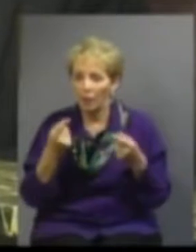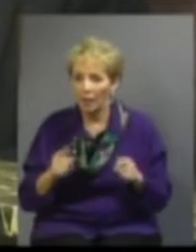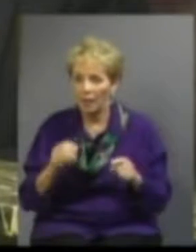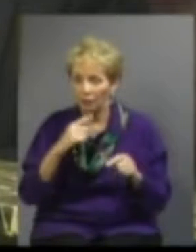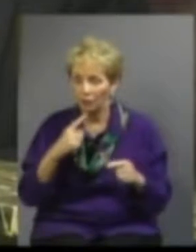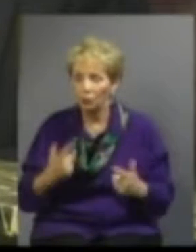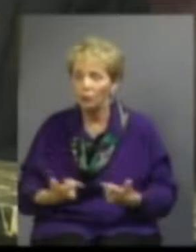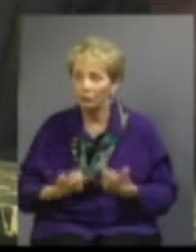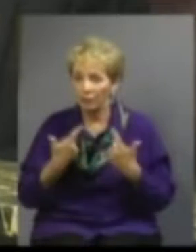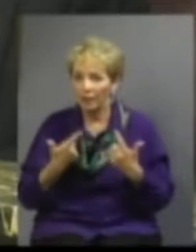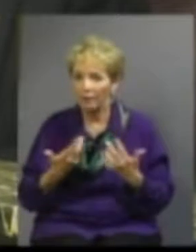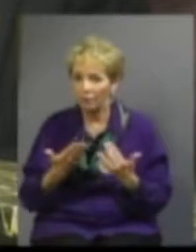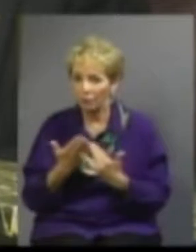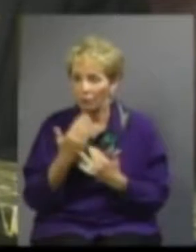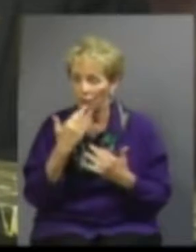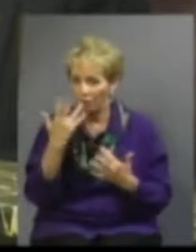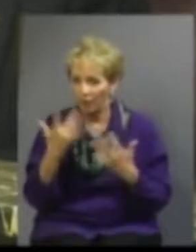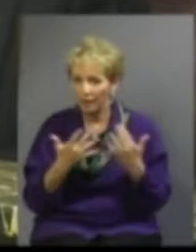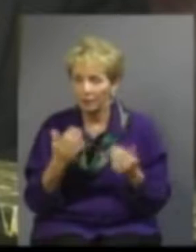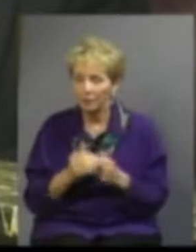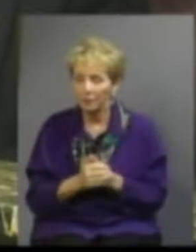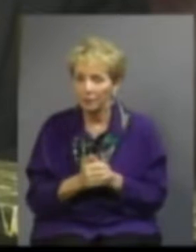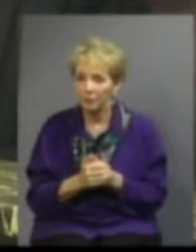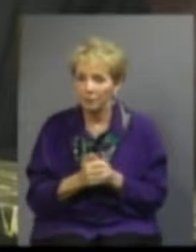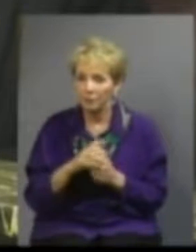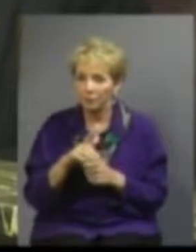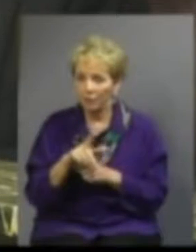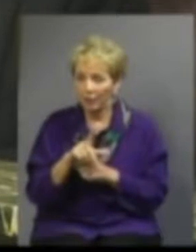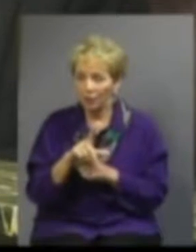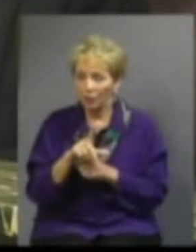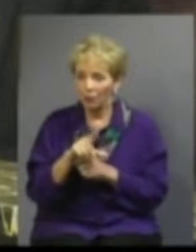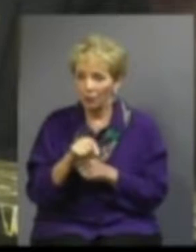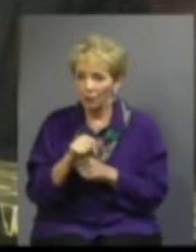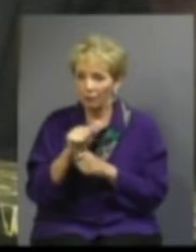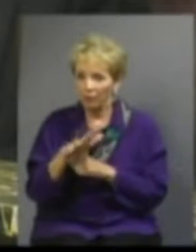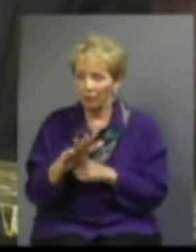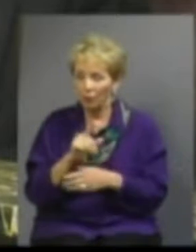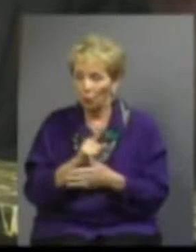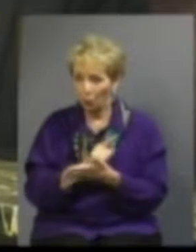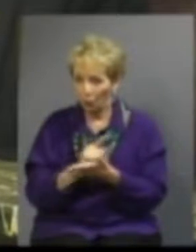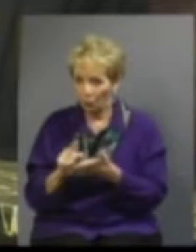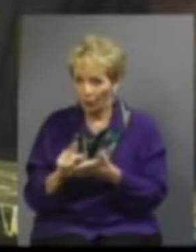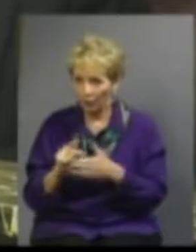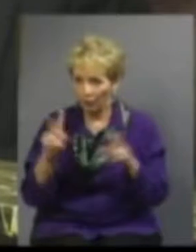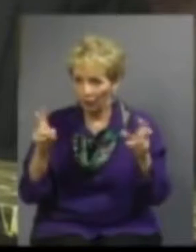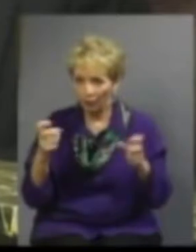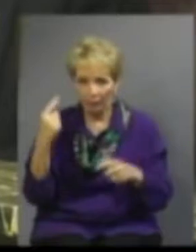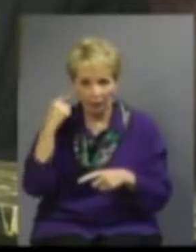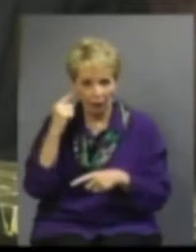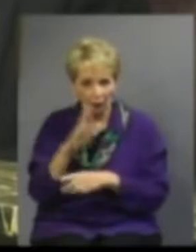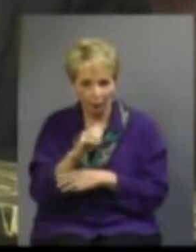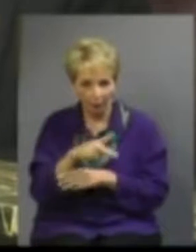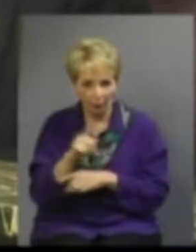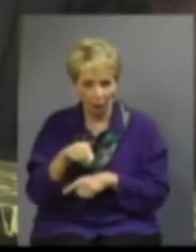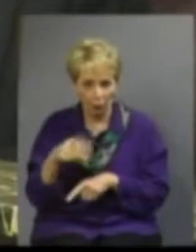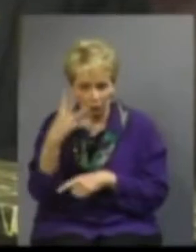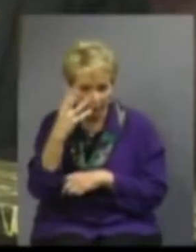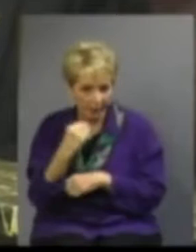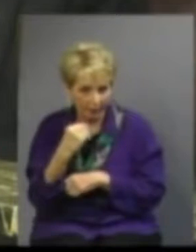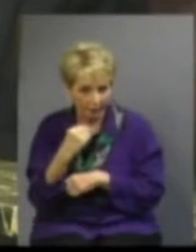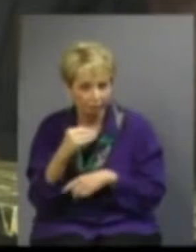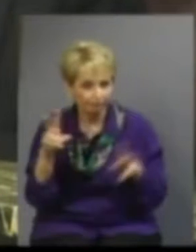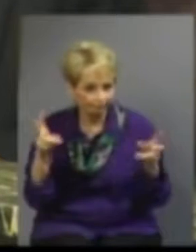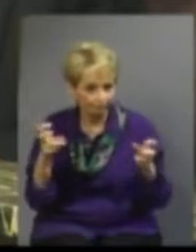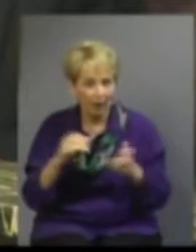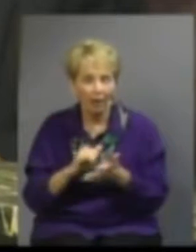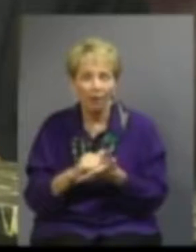to survive a fire. And whereas the 2015 Fire Prevention Week theme, Hear the Beep Where You Sleep,